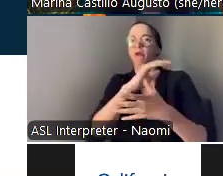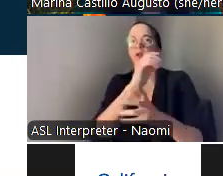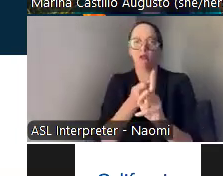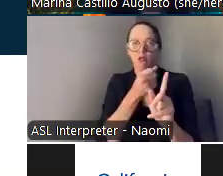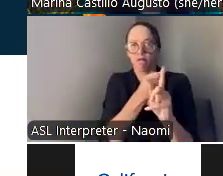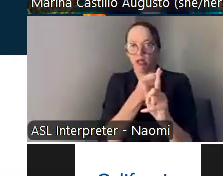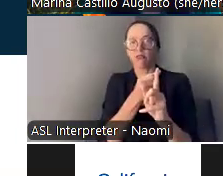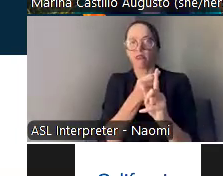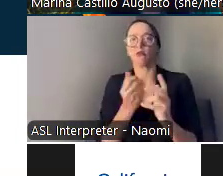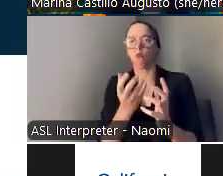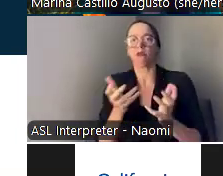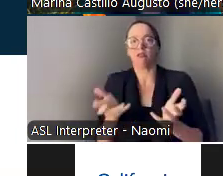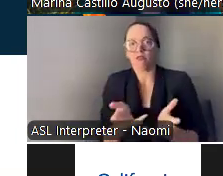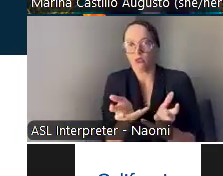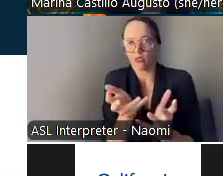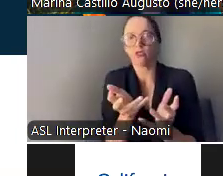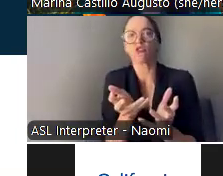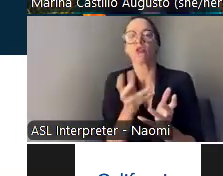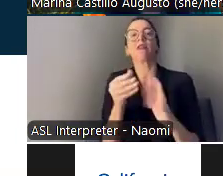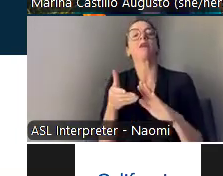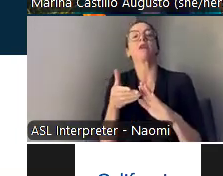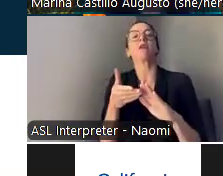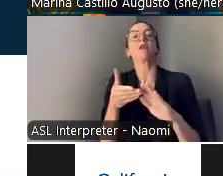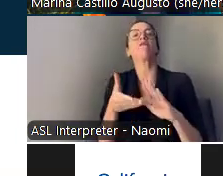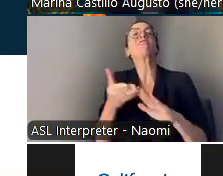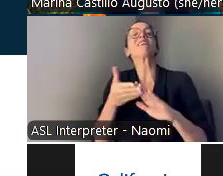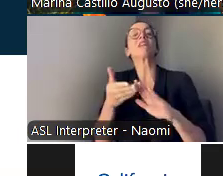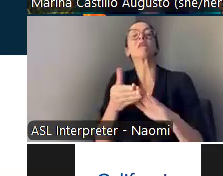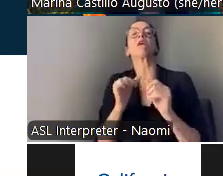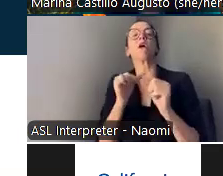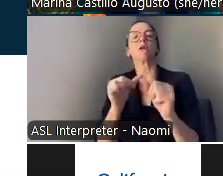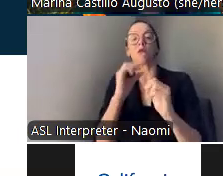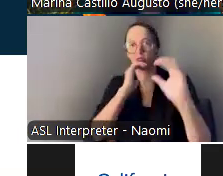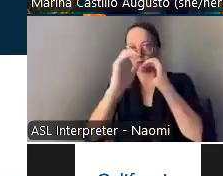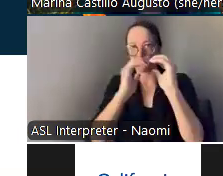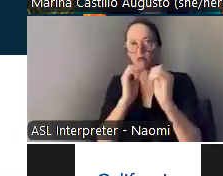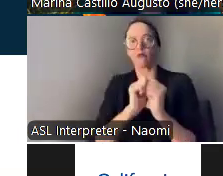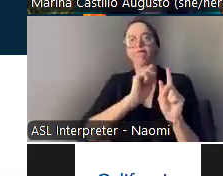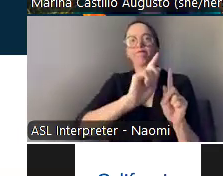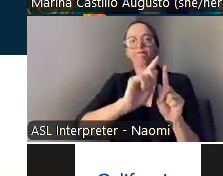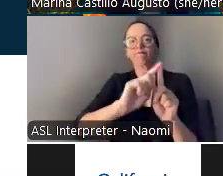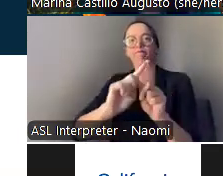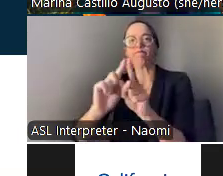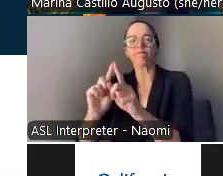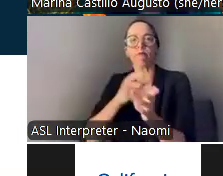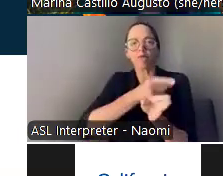facilitate ongoing communication with the various committees as well. I will be working closely with all the committee